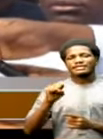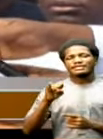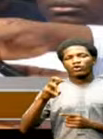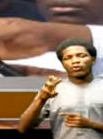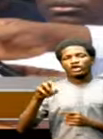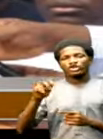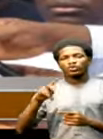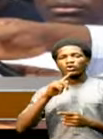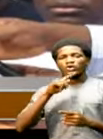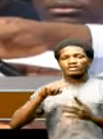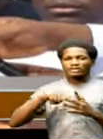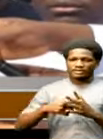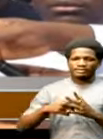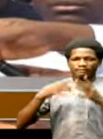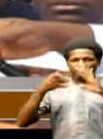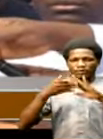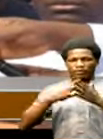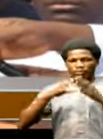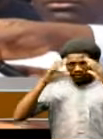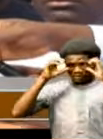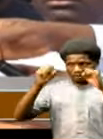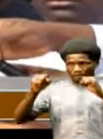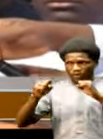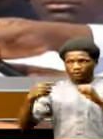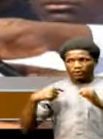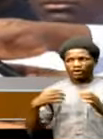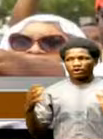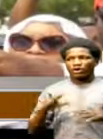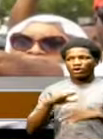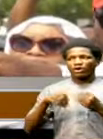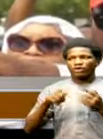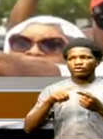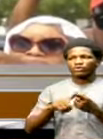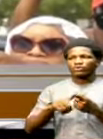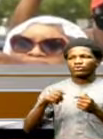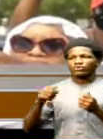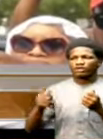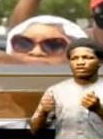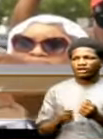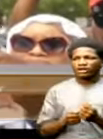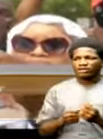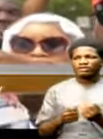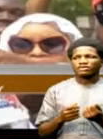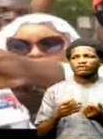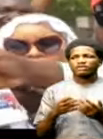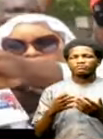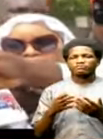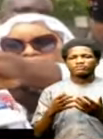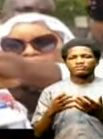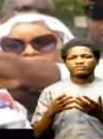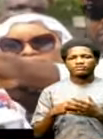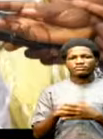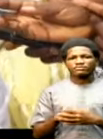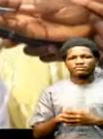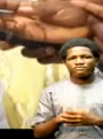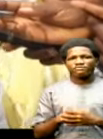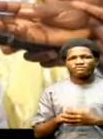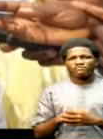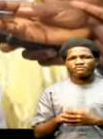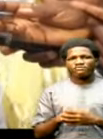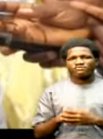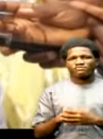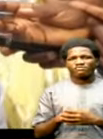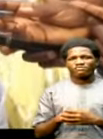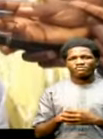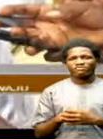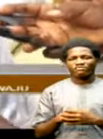remain calm, to unite behind the new leadership of the country. It was a free and fair election, and everybody is a witness to that. We need peace in